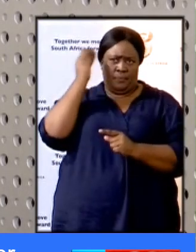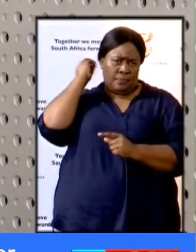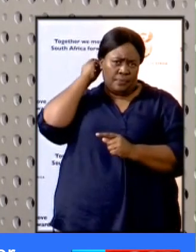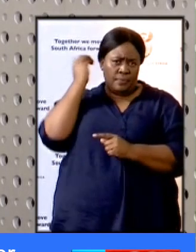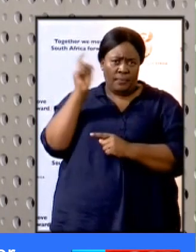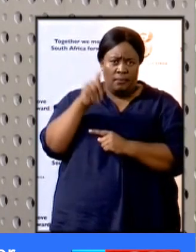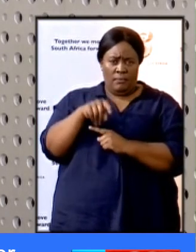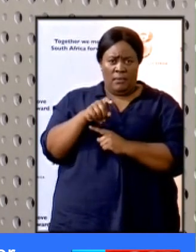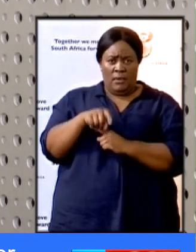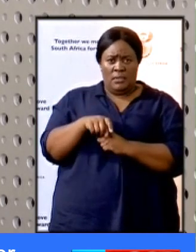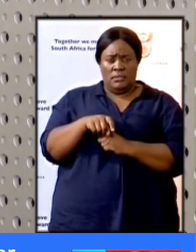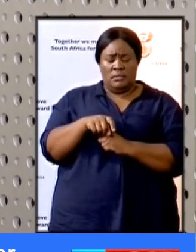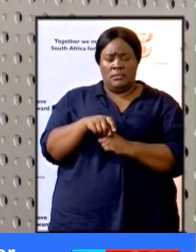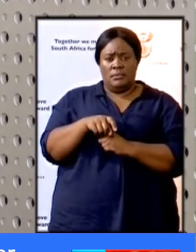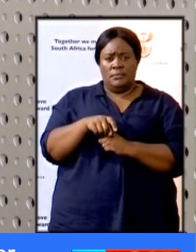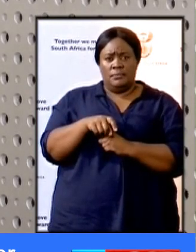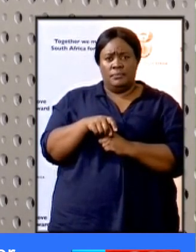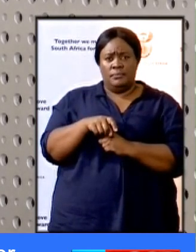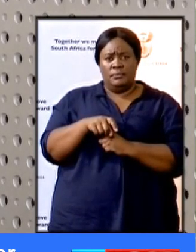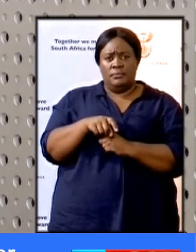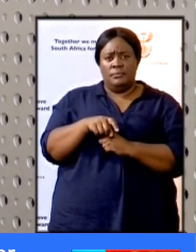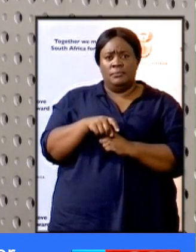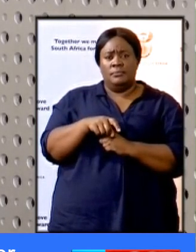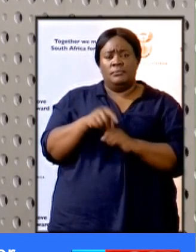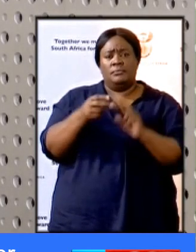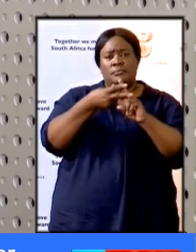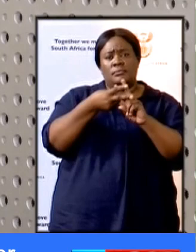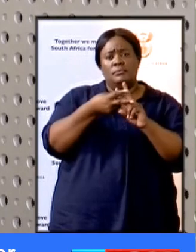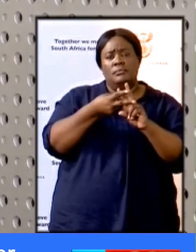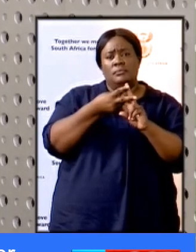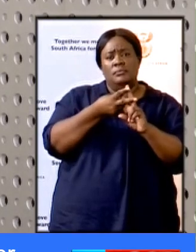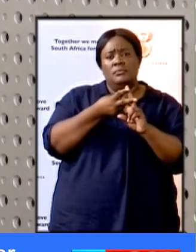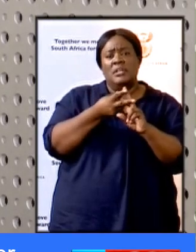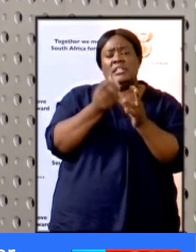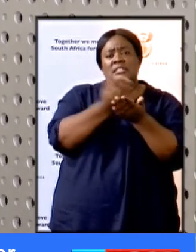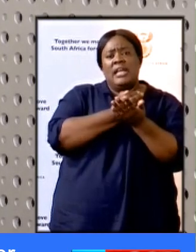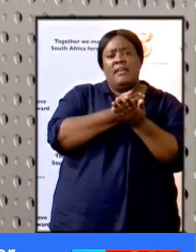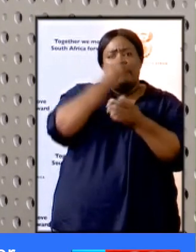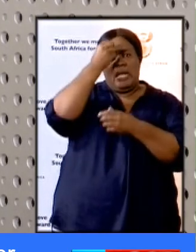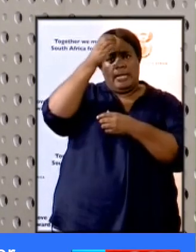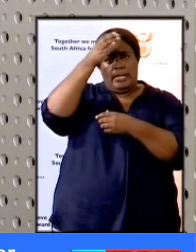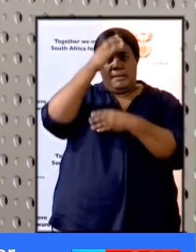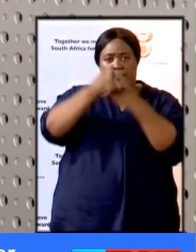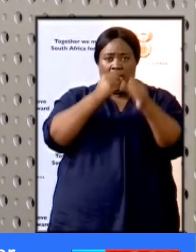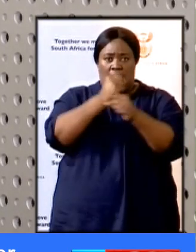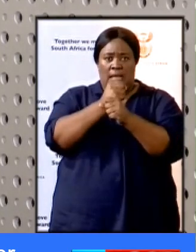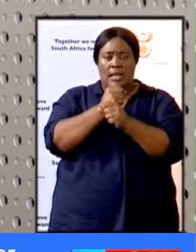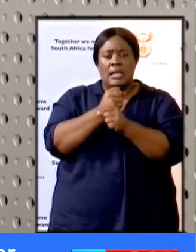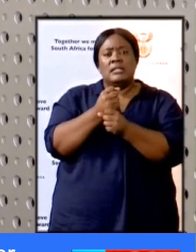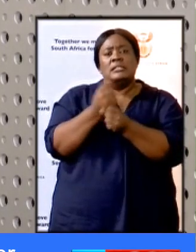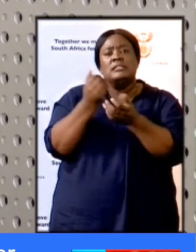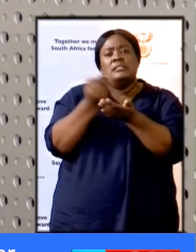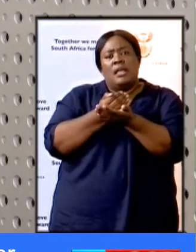our thematic focus, #Save the Academic Year, Save Lives.